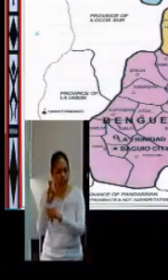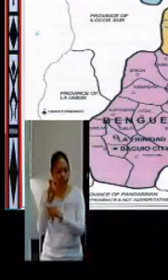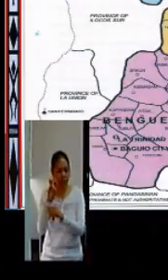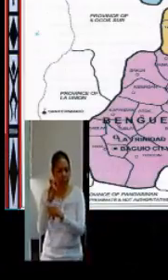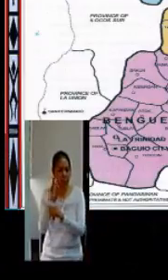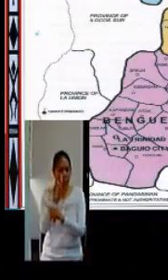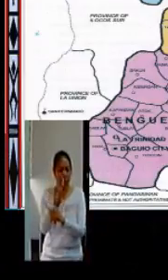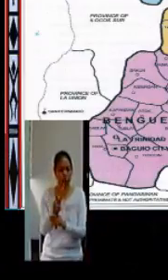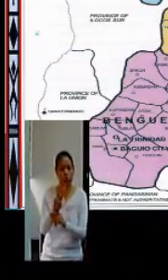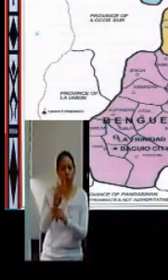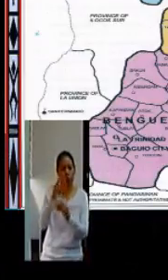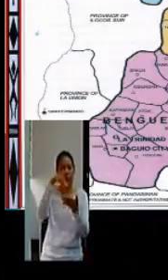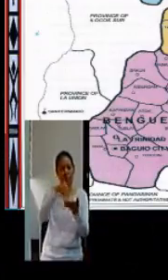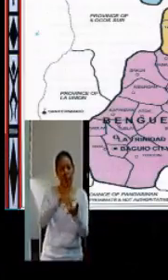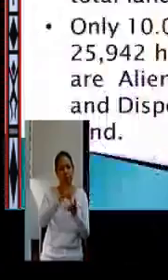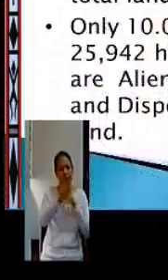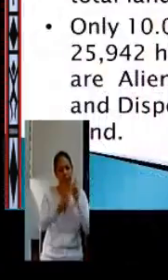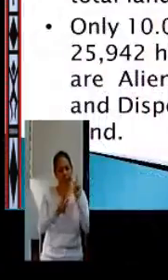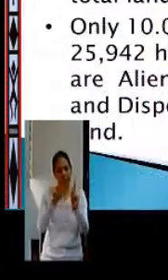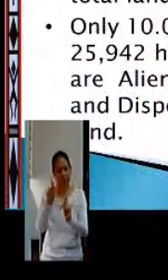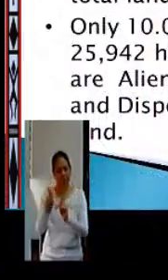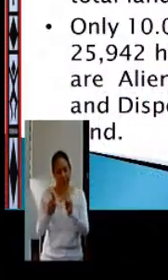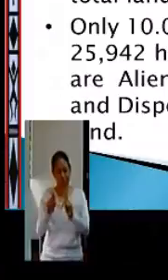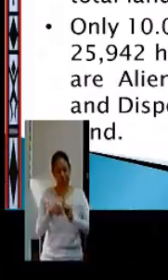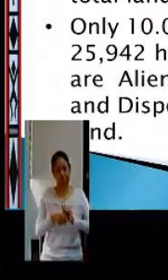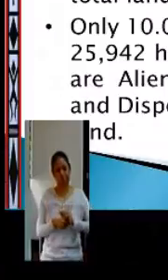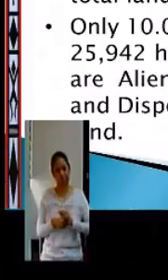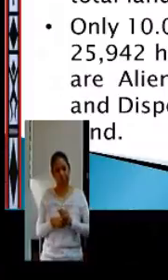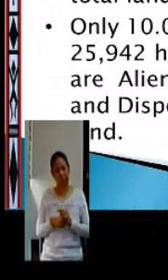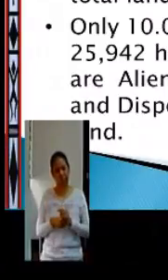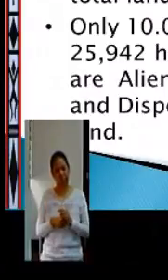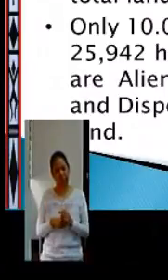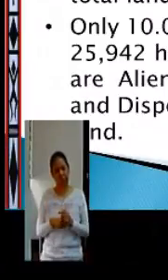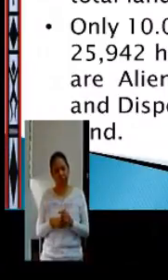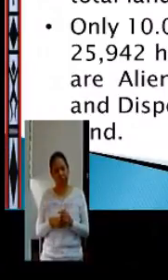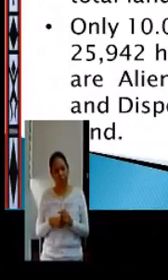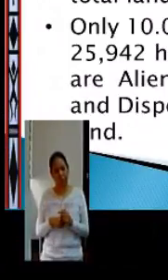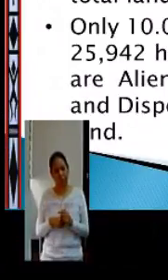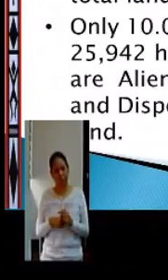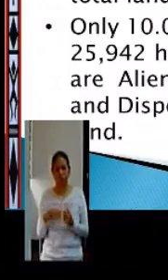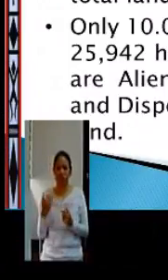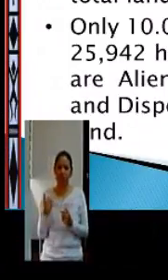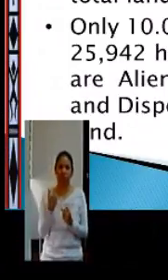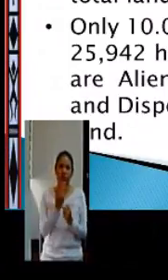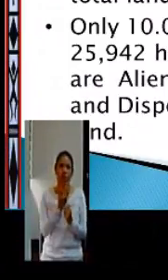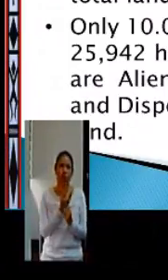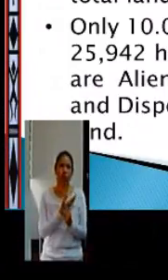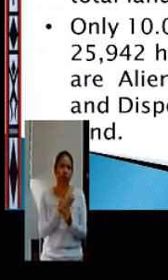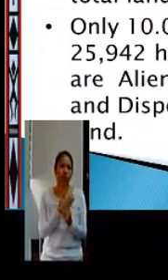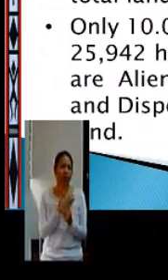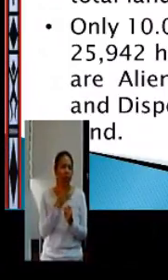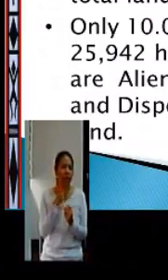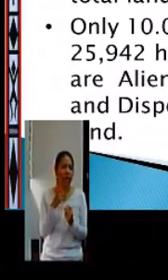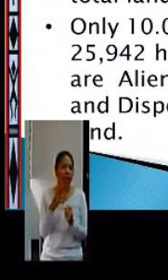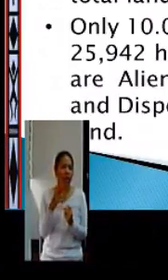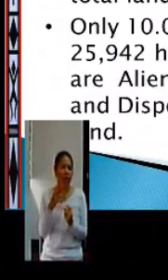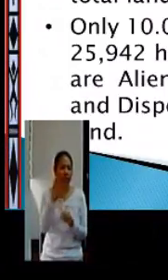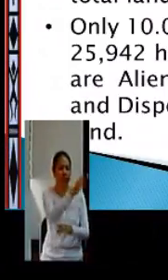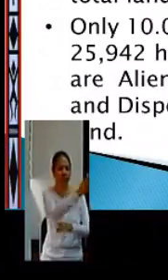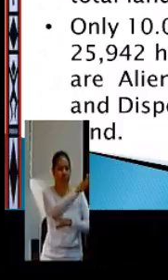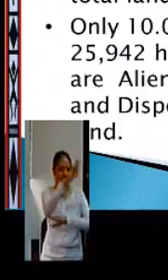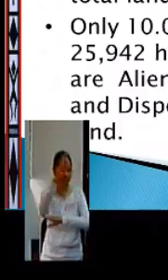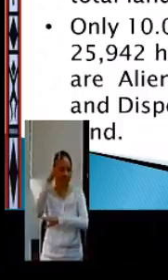202,000 people. Next, please. So, we are a forest land because 90%